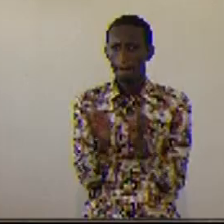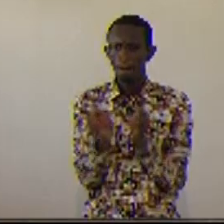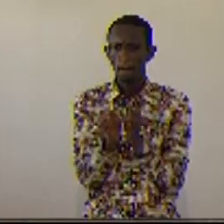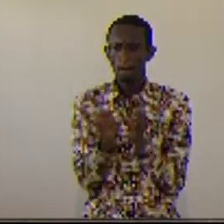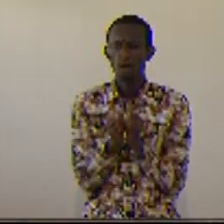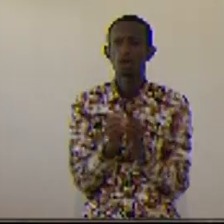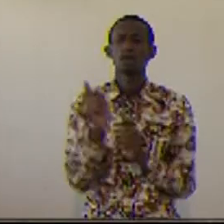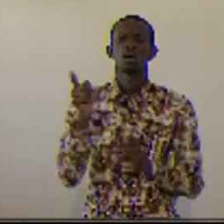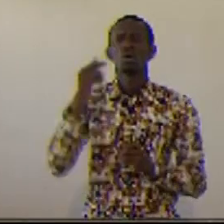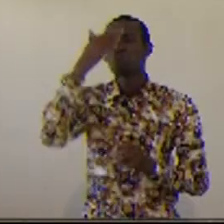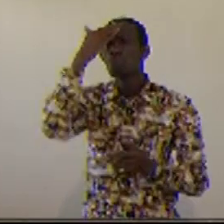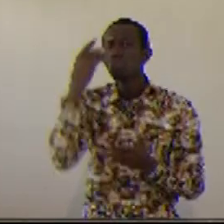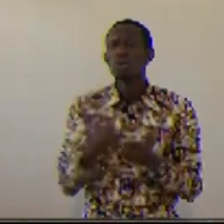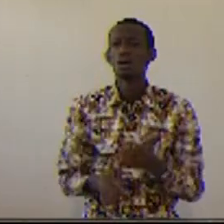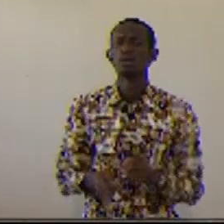pi bond becomes